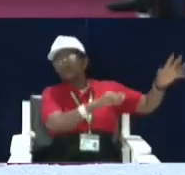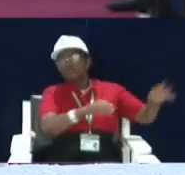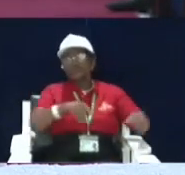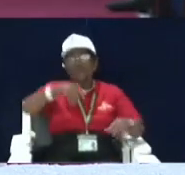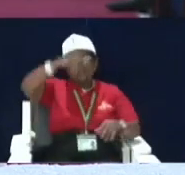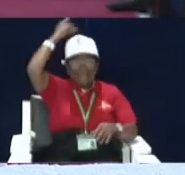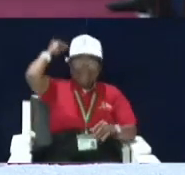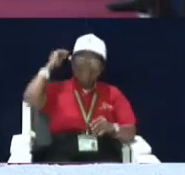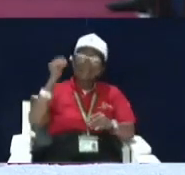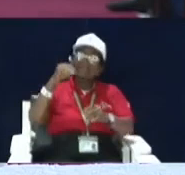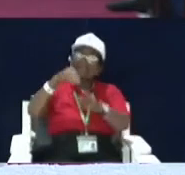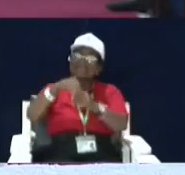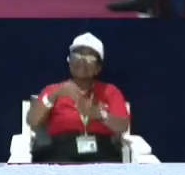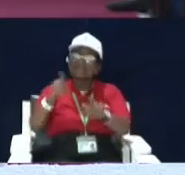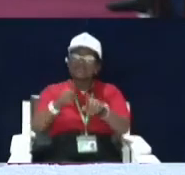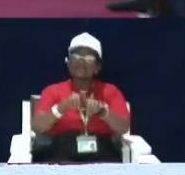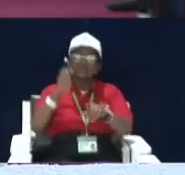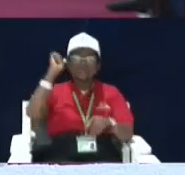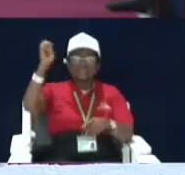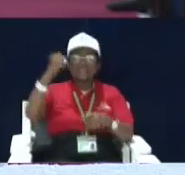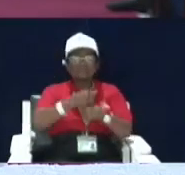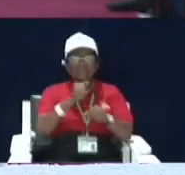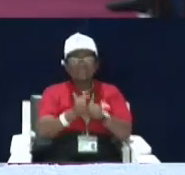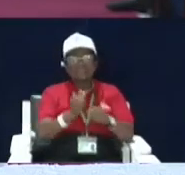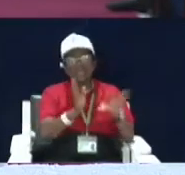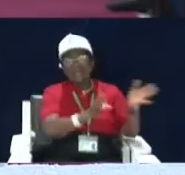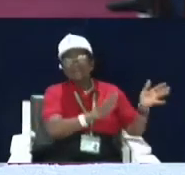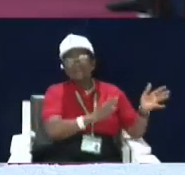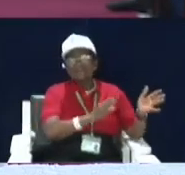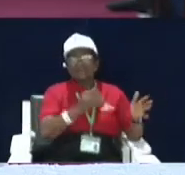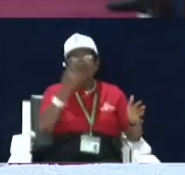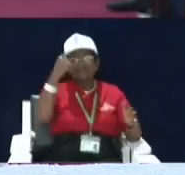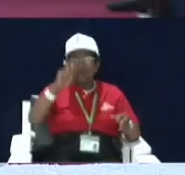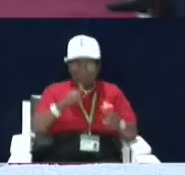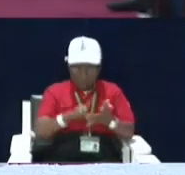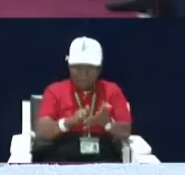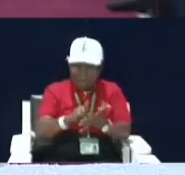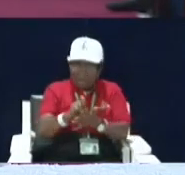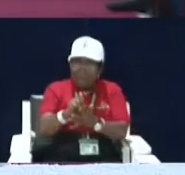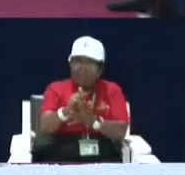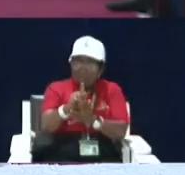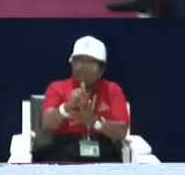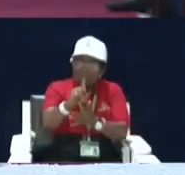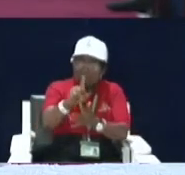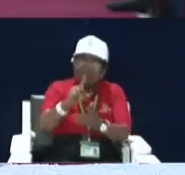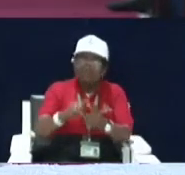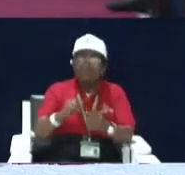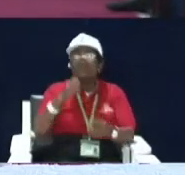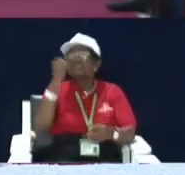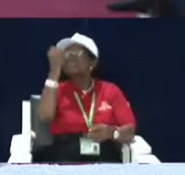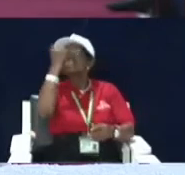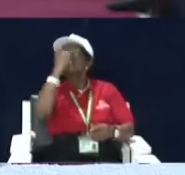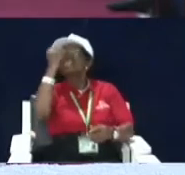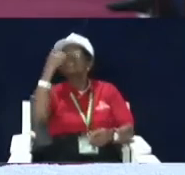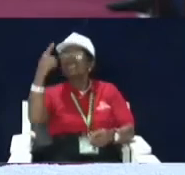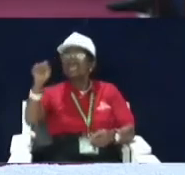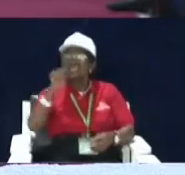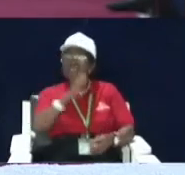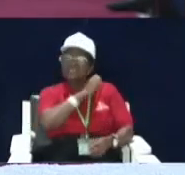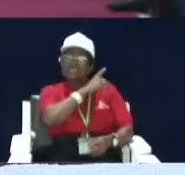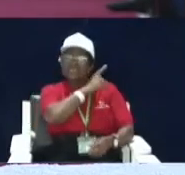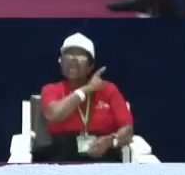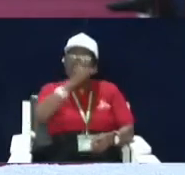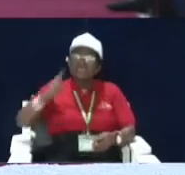So he made the arrangement for worms to eat the king so that